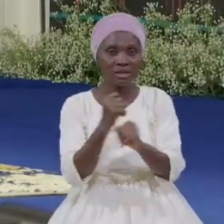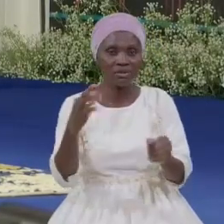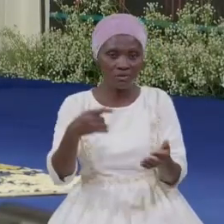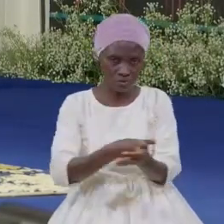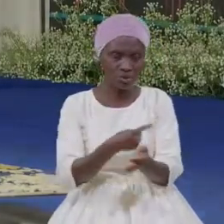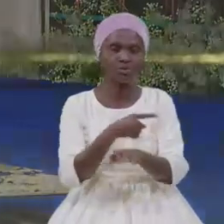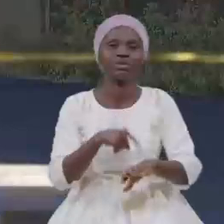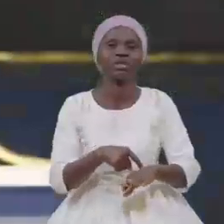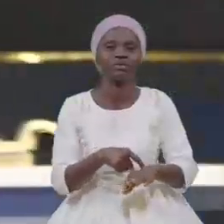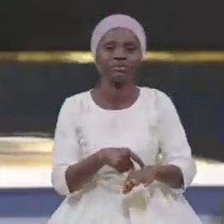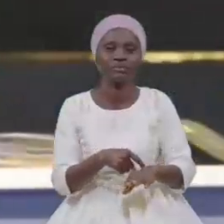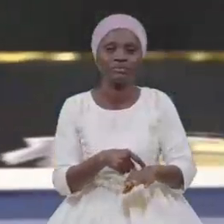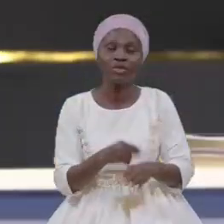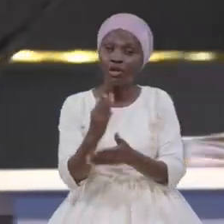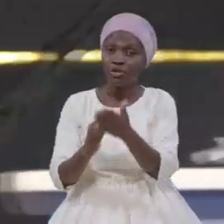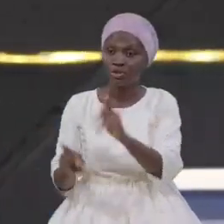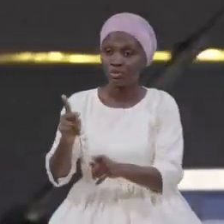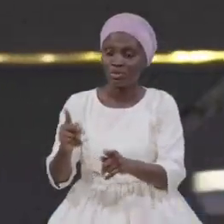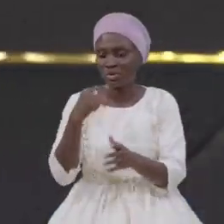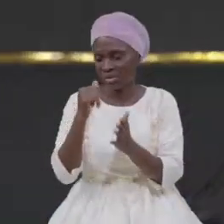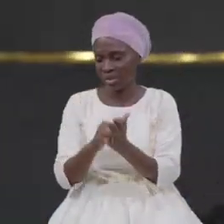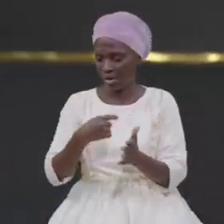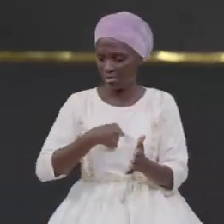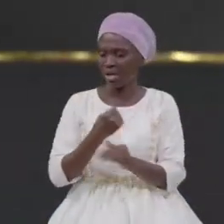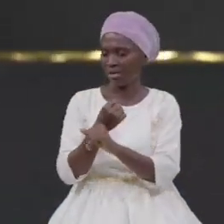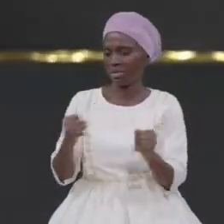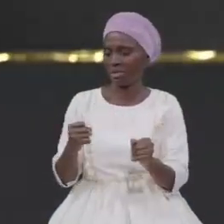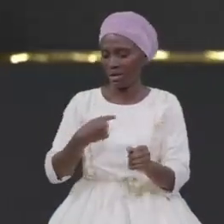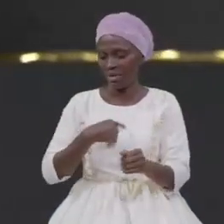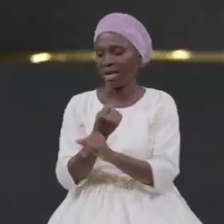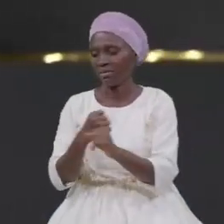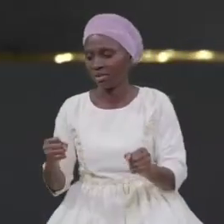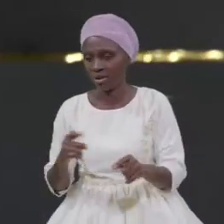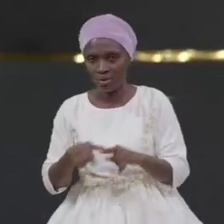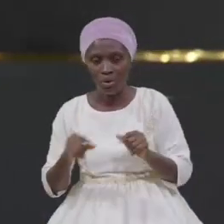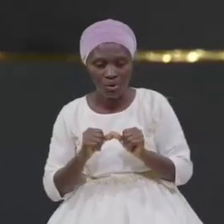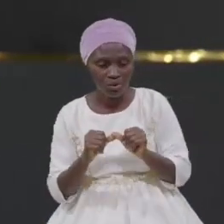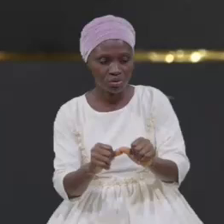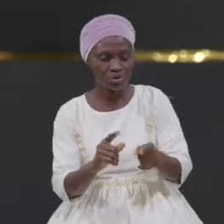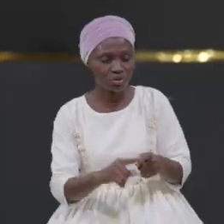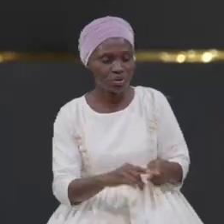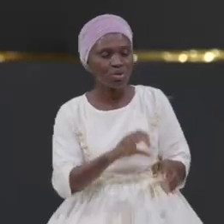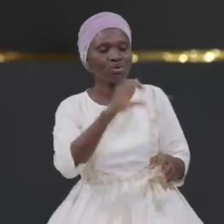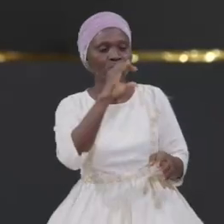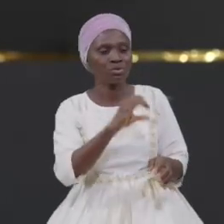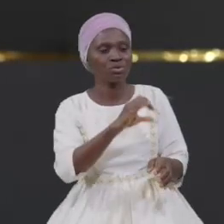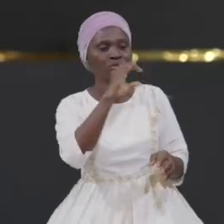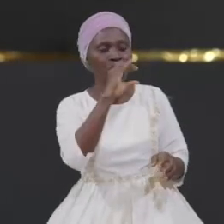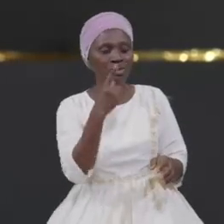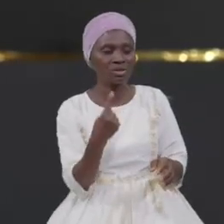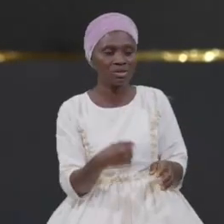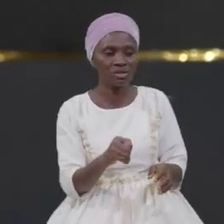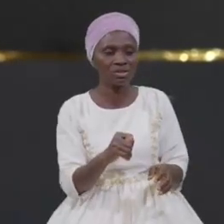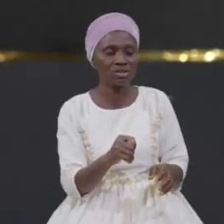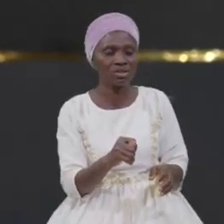people who say, I'm saved, and they still go on drinking the flood water in the